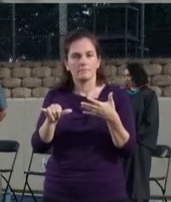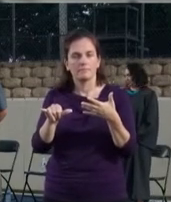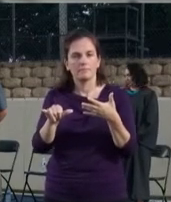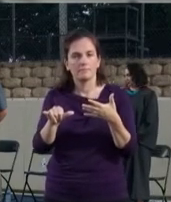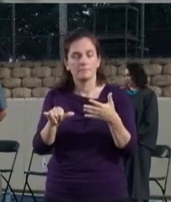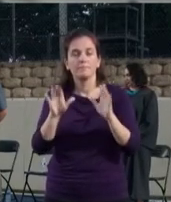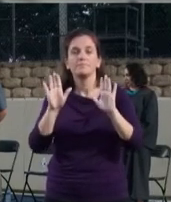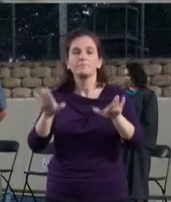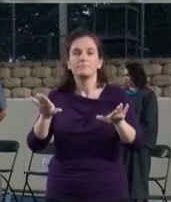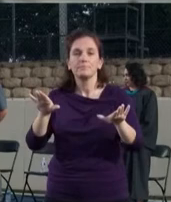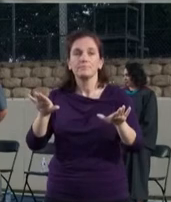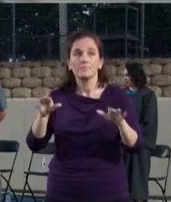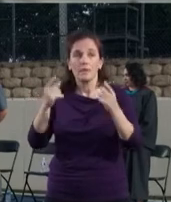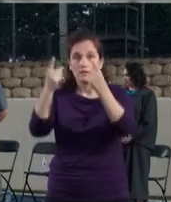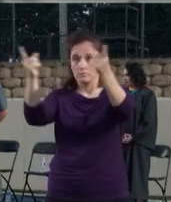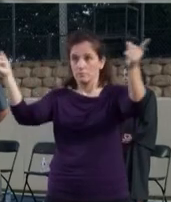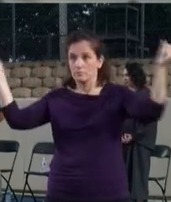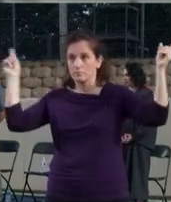The men and women